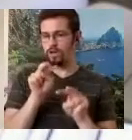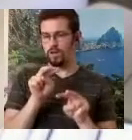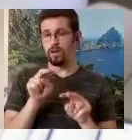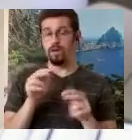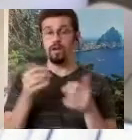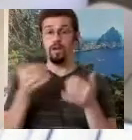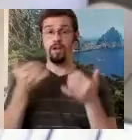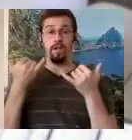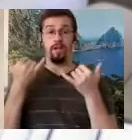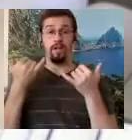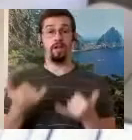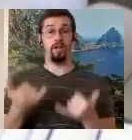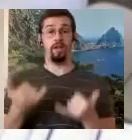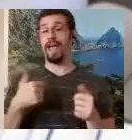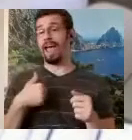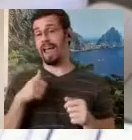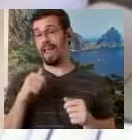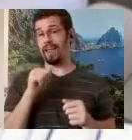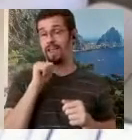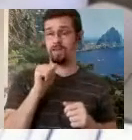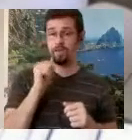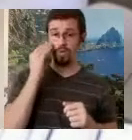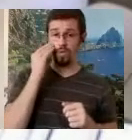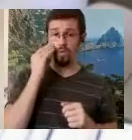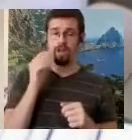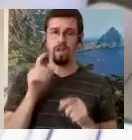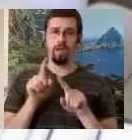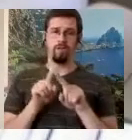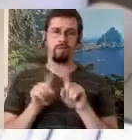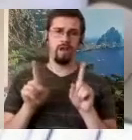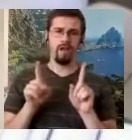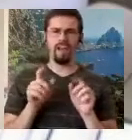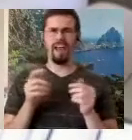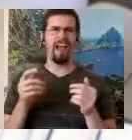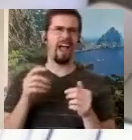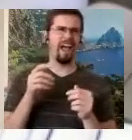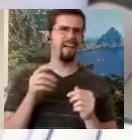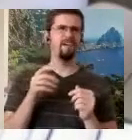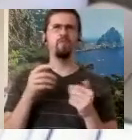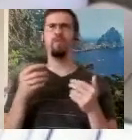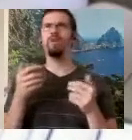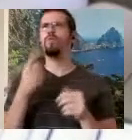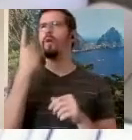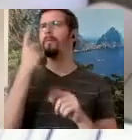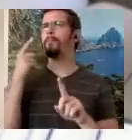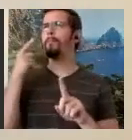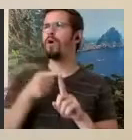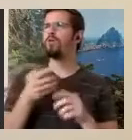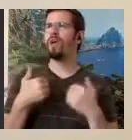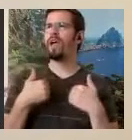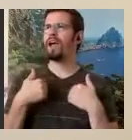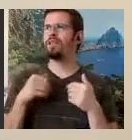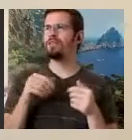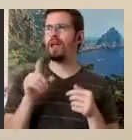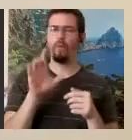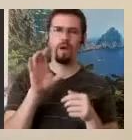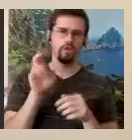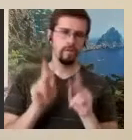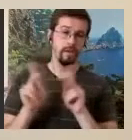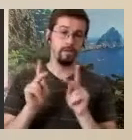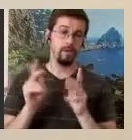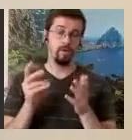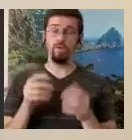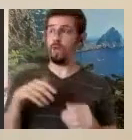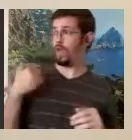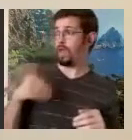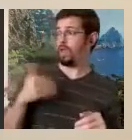can't tell, but you know, I found out that we had around 300 people at a time at one point, you know, that kind of thing. So